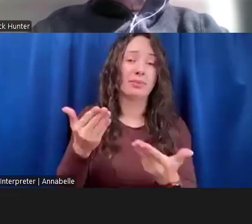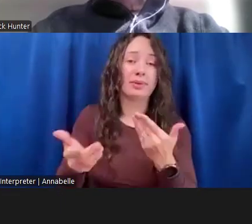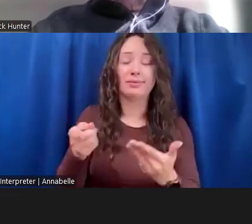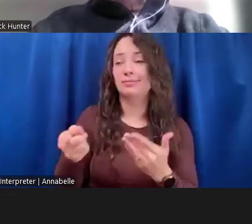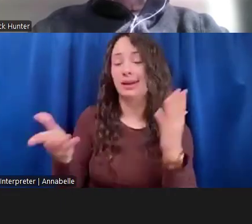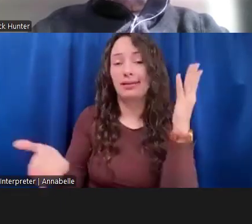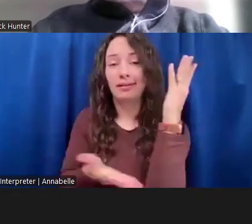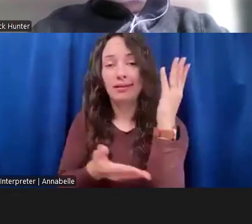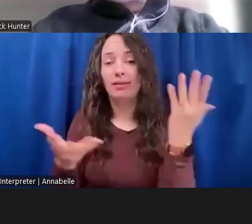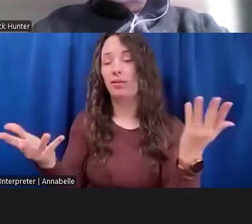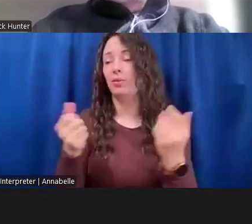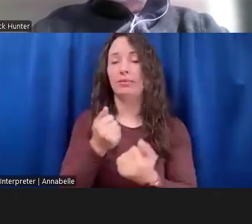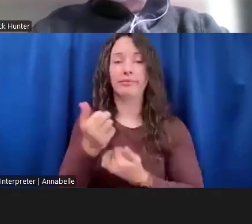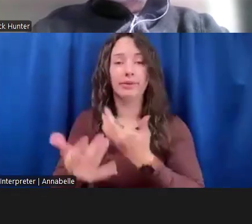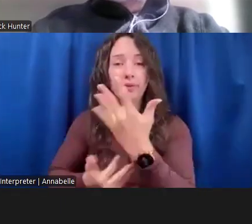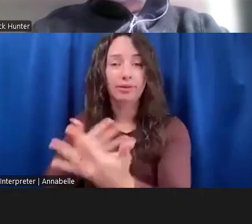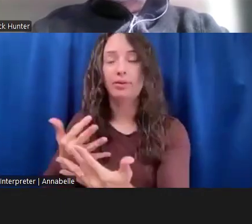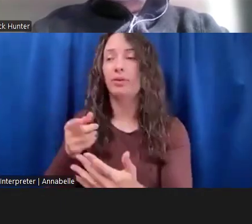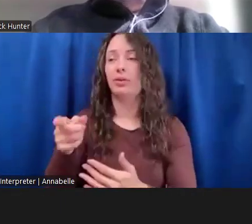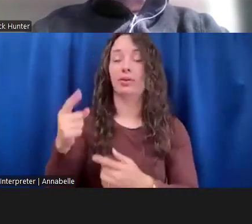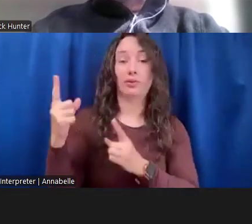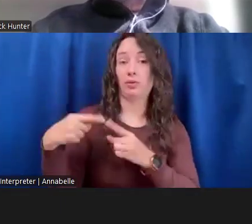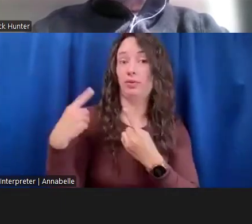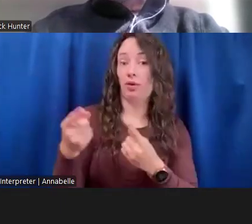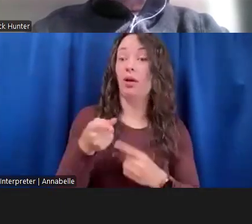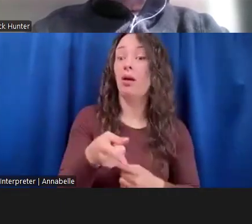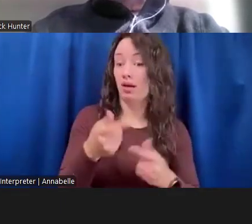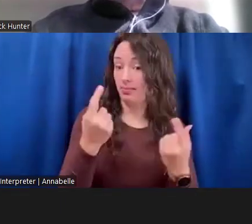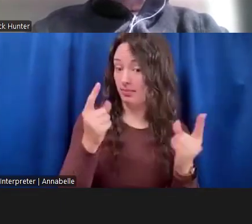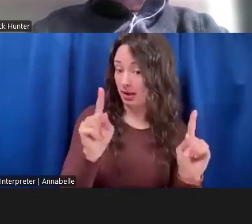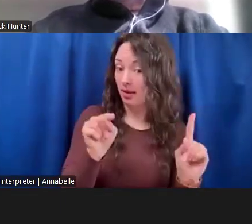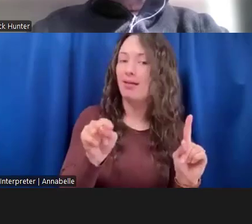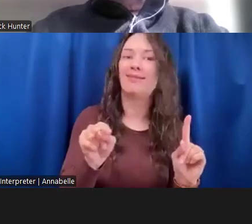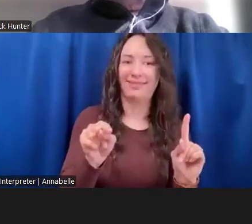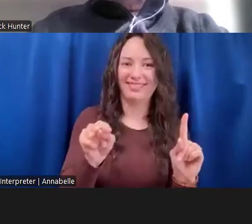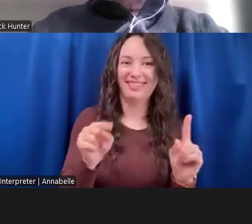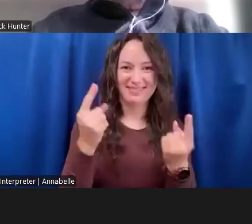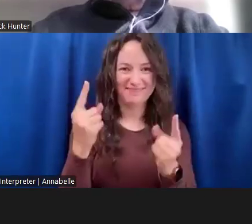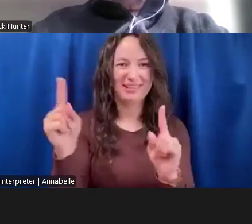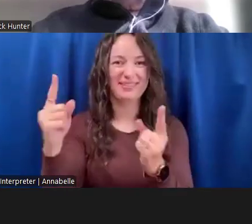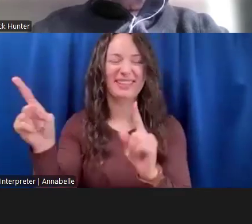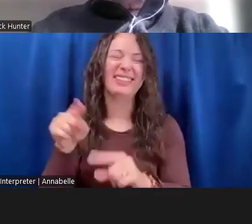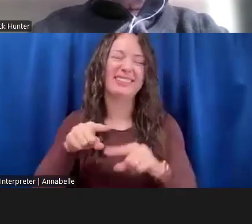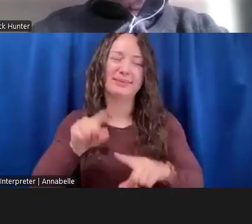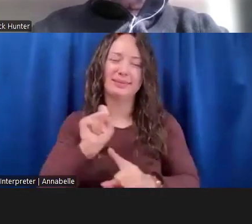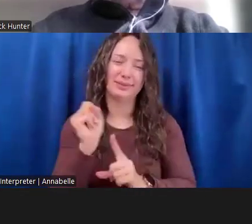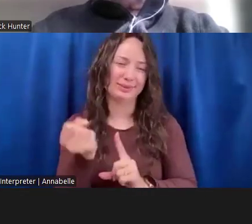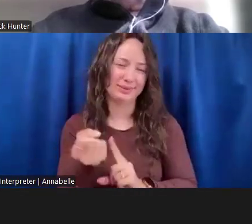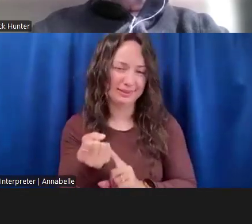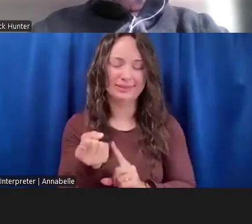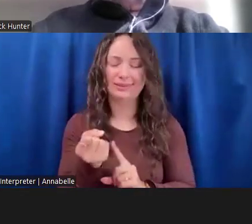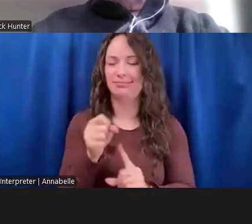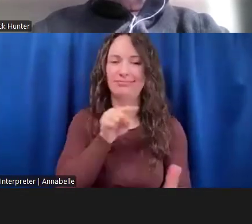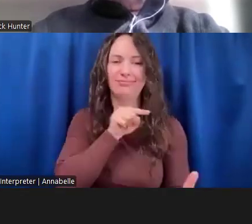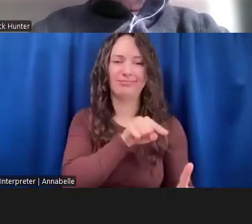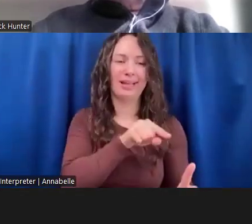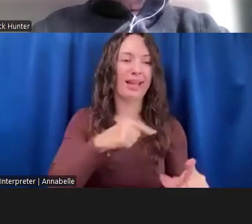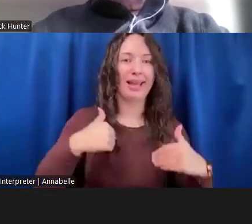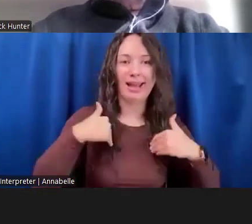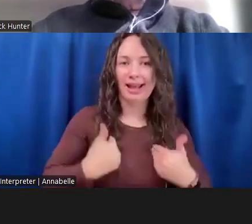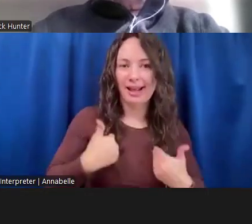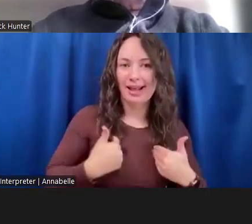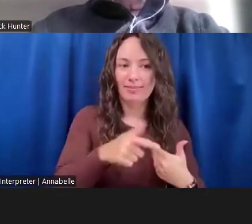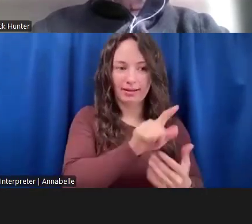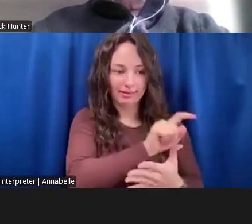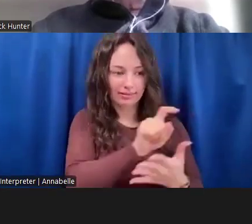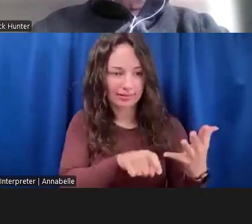that management, though, has been successful. So everyone's a different case of what the animal needs, what their needs are, and matching it with